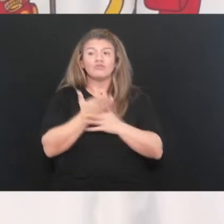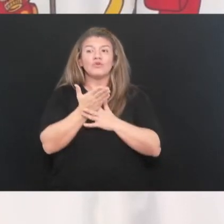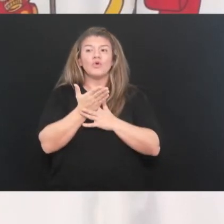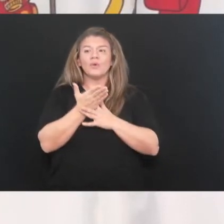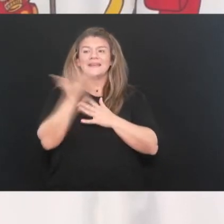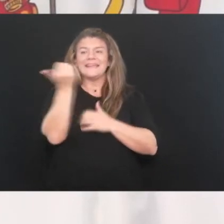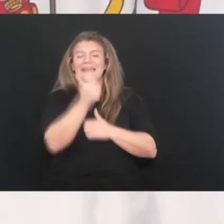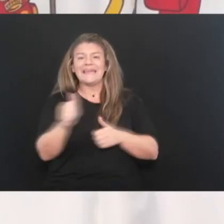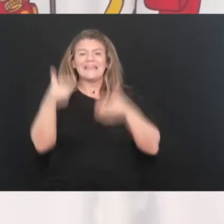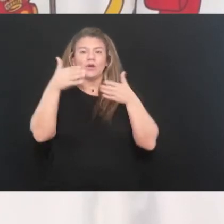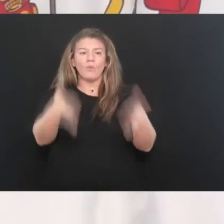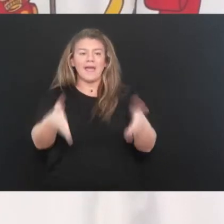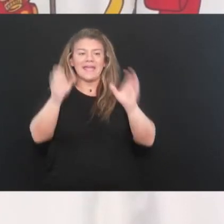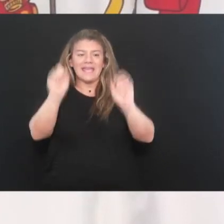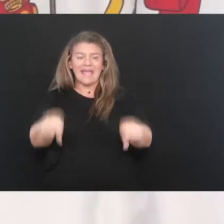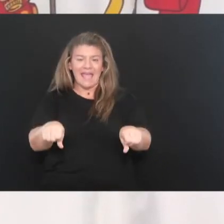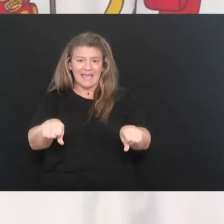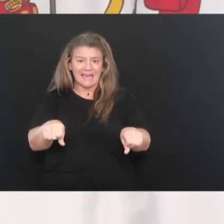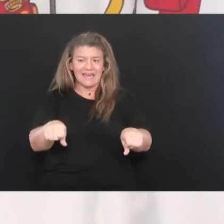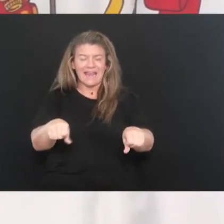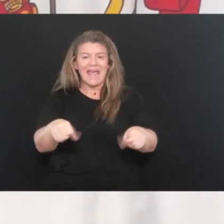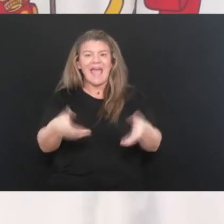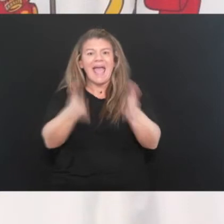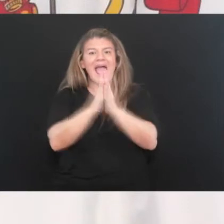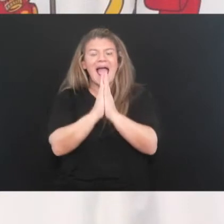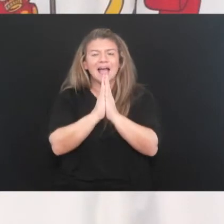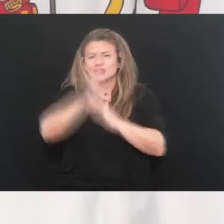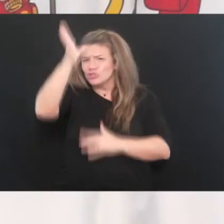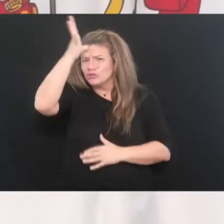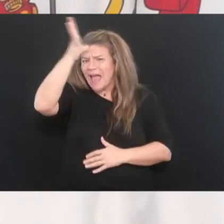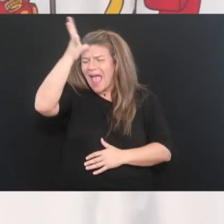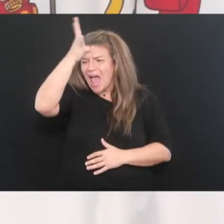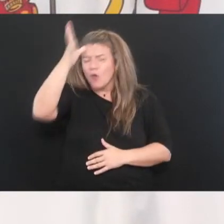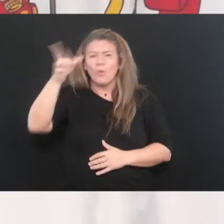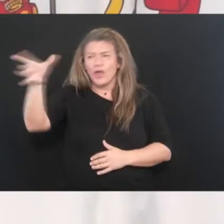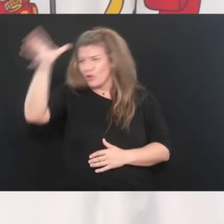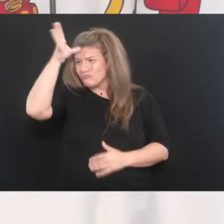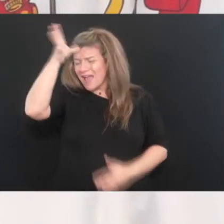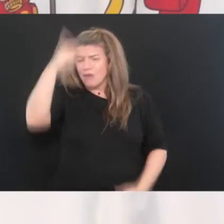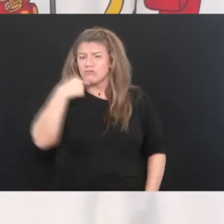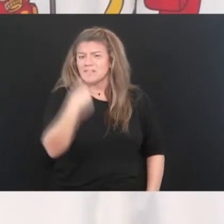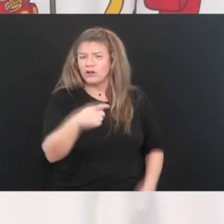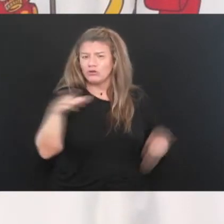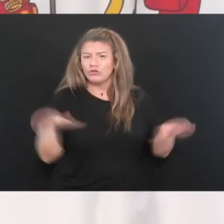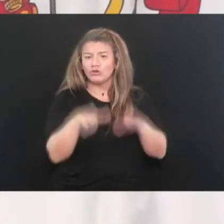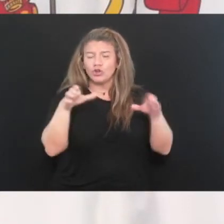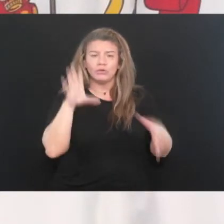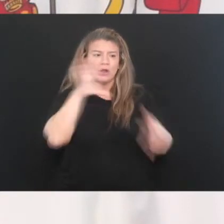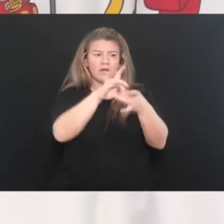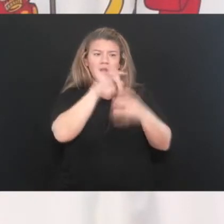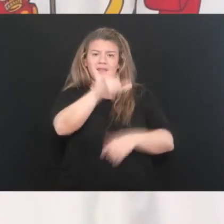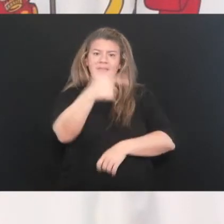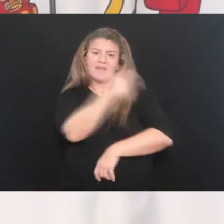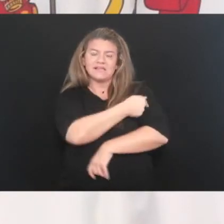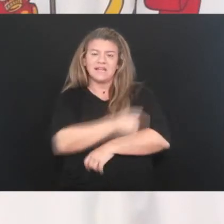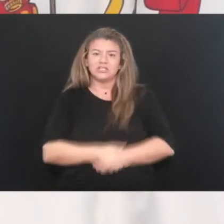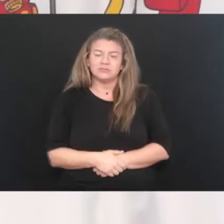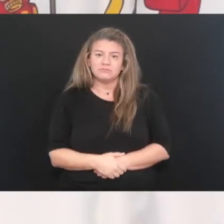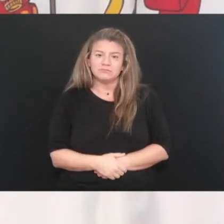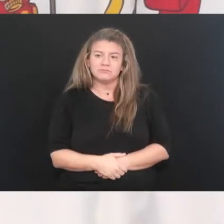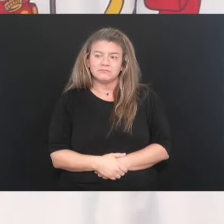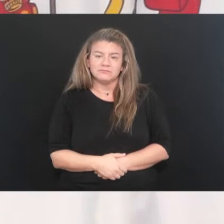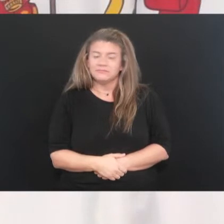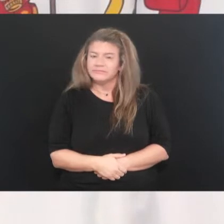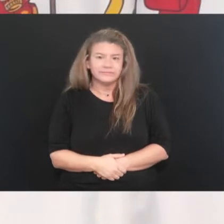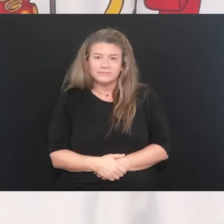tell them. Ask your dad what your dad would tell you to do about this vaccine. I